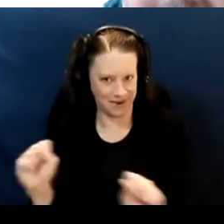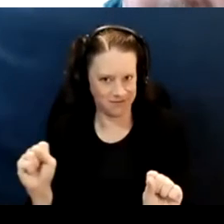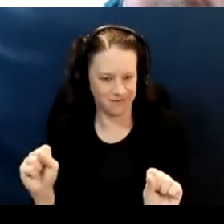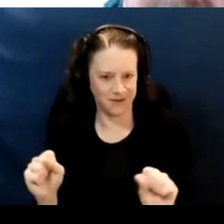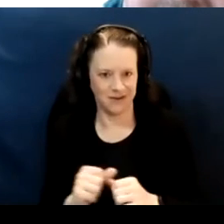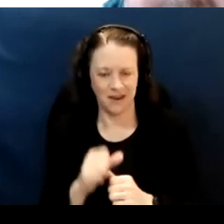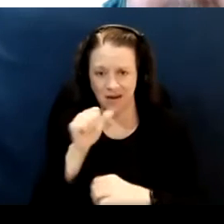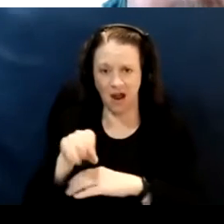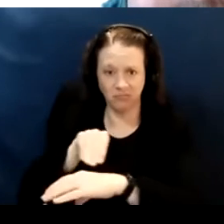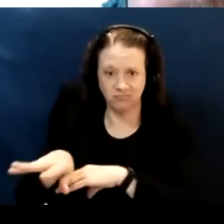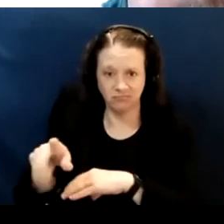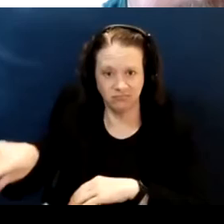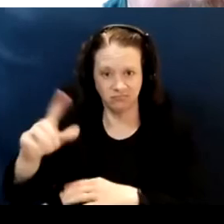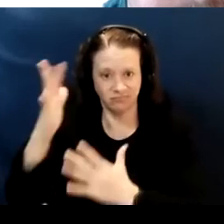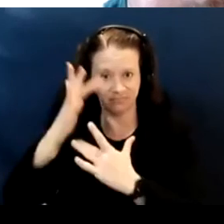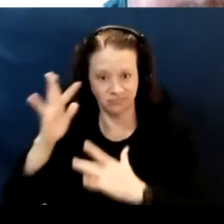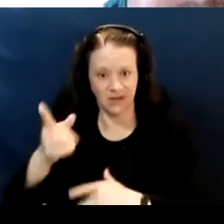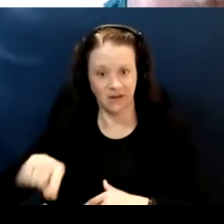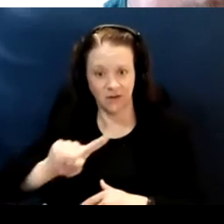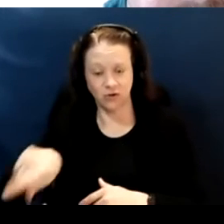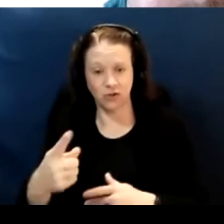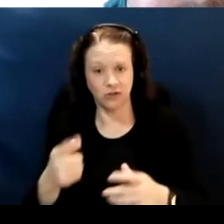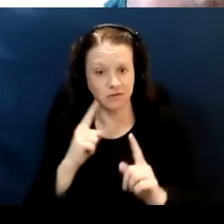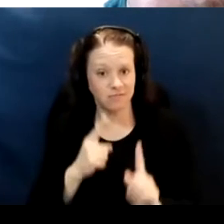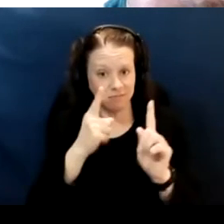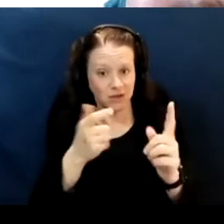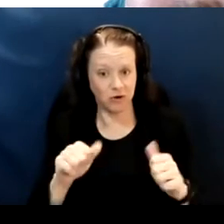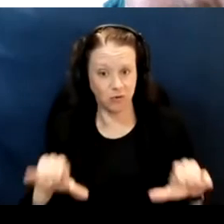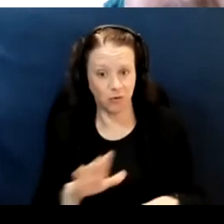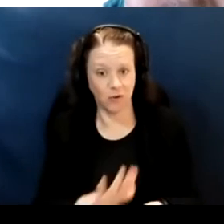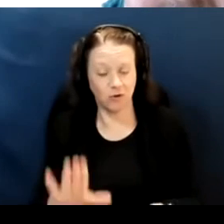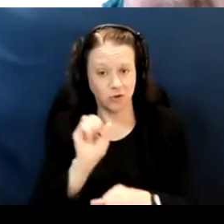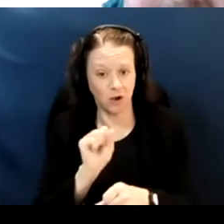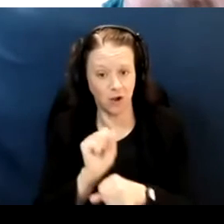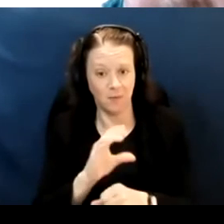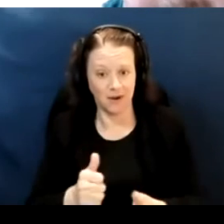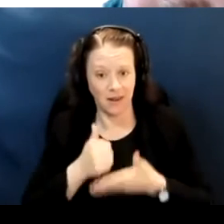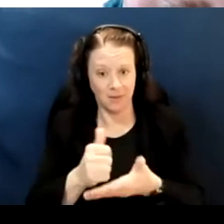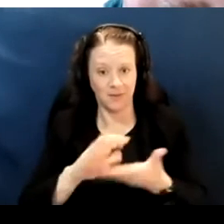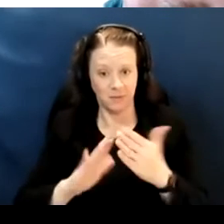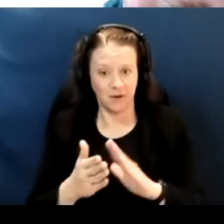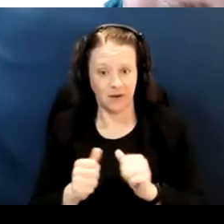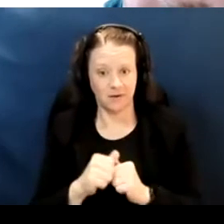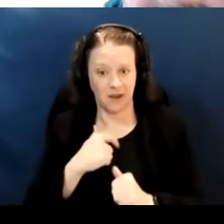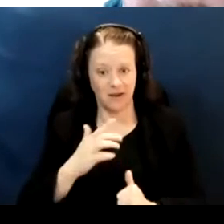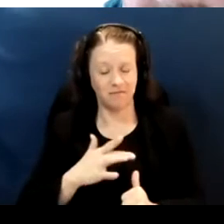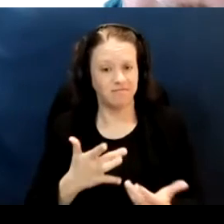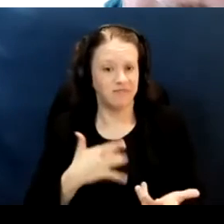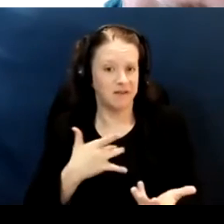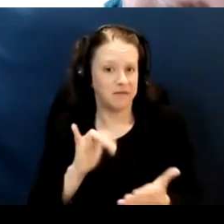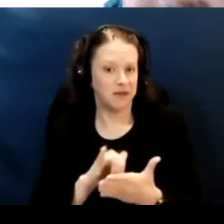you know get ill when they're just trying to, you know, do their job and help the community. So I think that's where I would go with